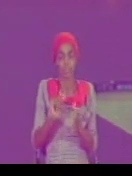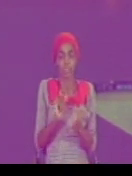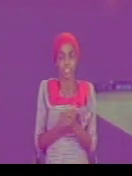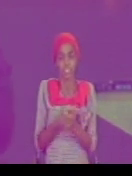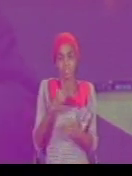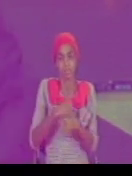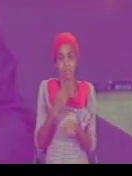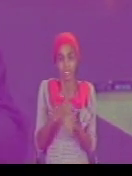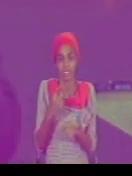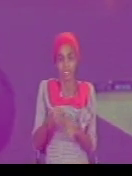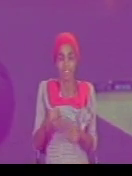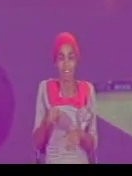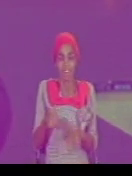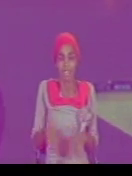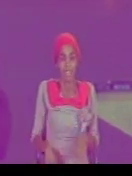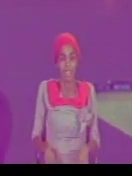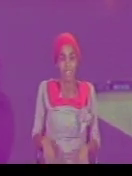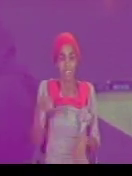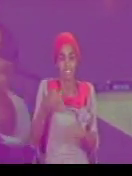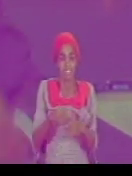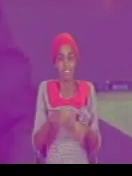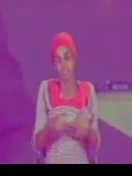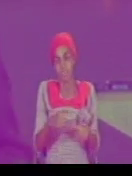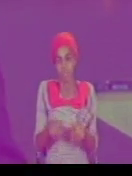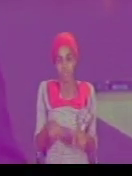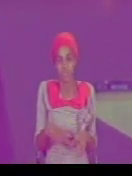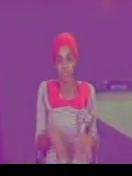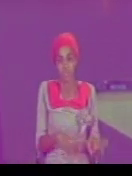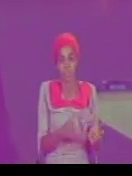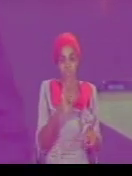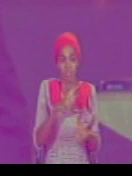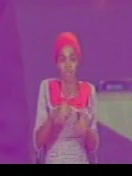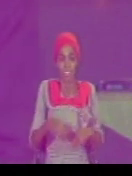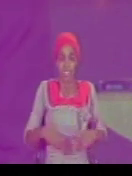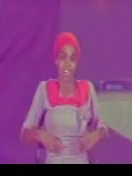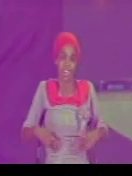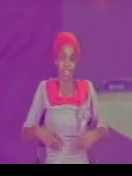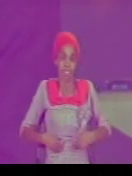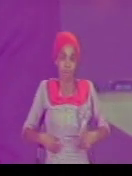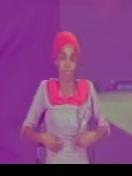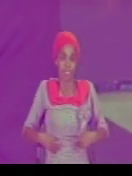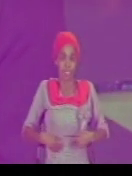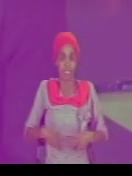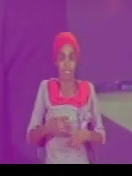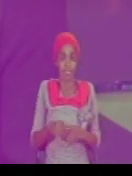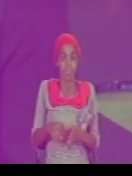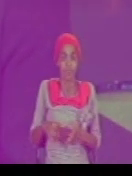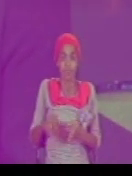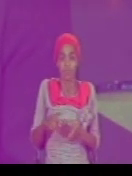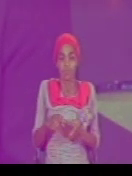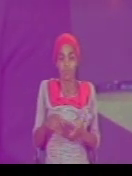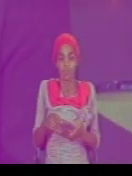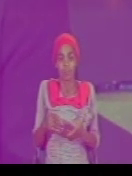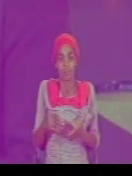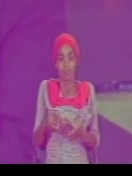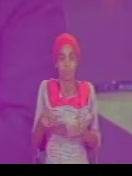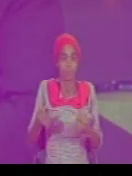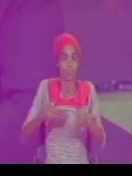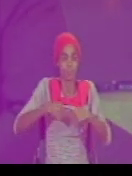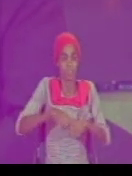will bend the legs so they can have bow legs. Other people will wear some kind of